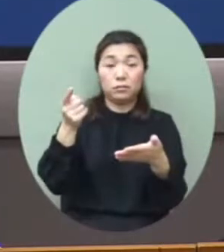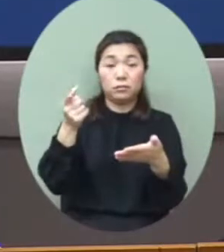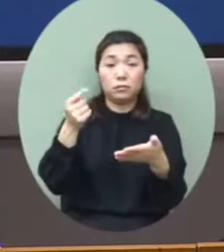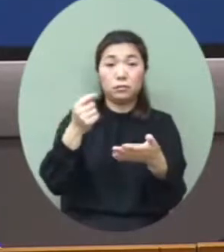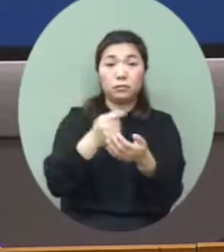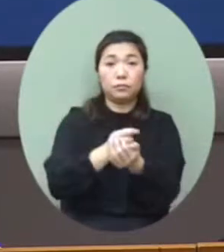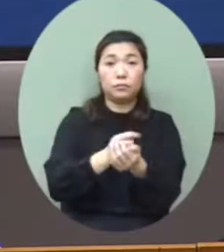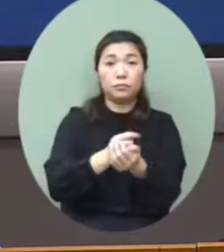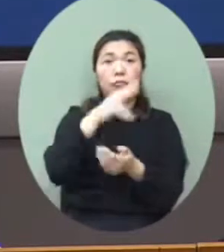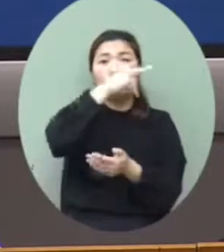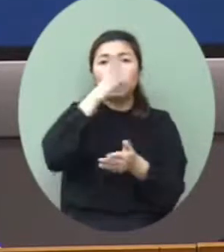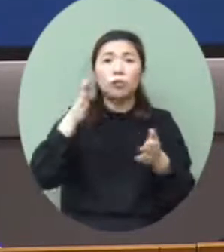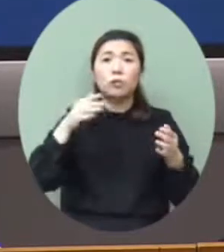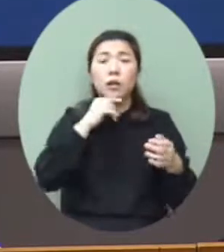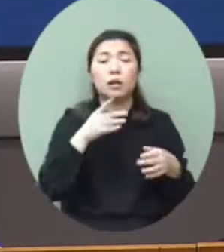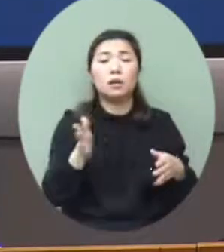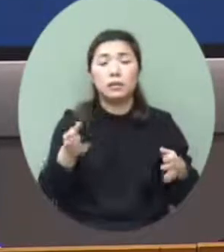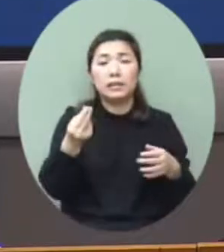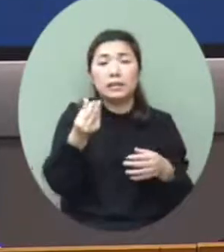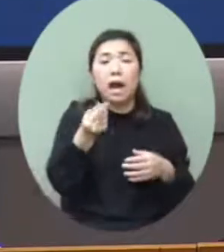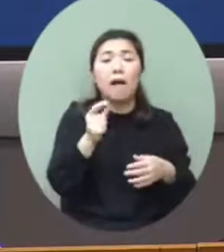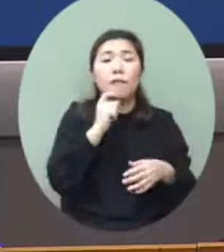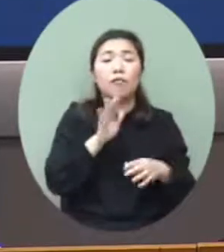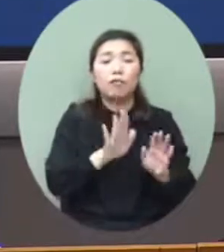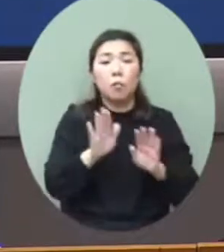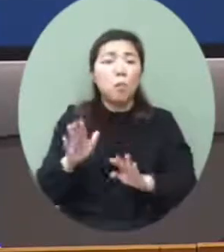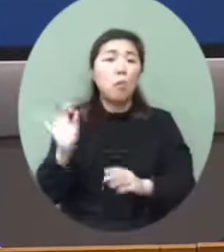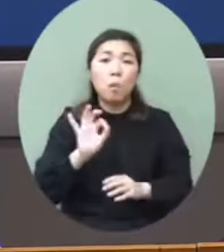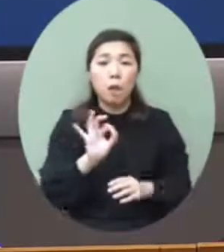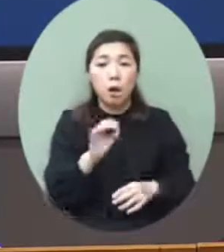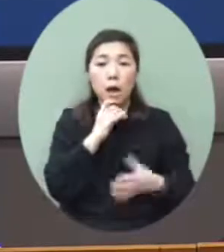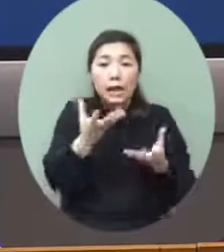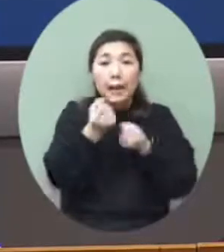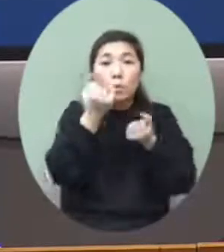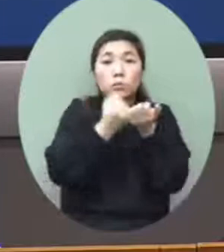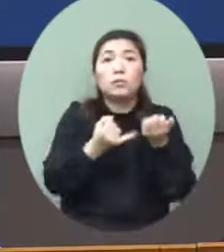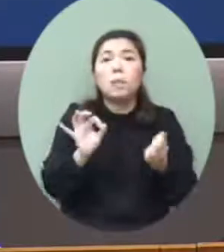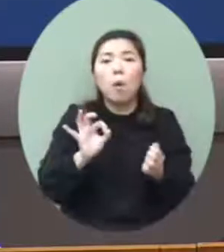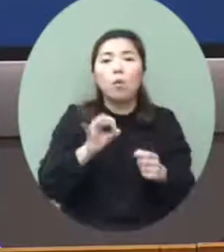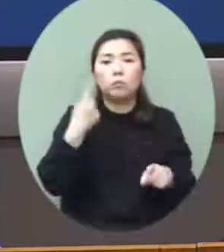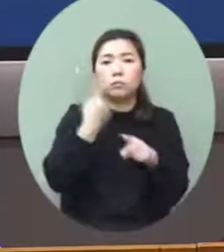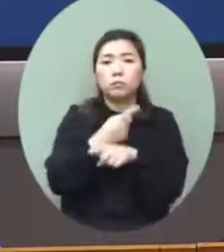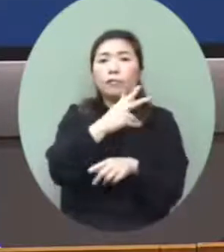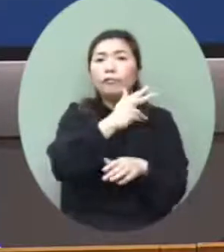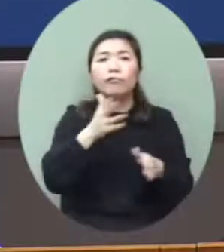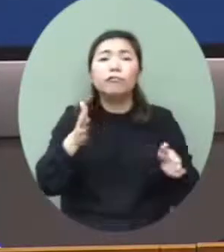the management of beaches falls under the LCSD.